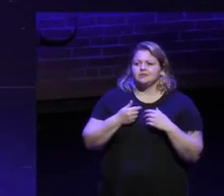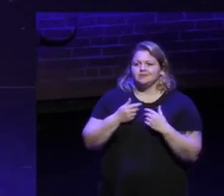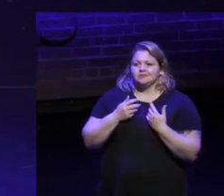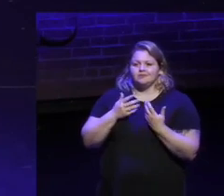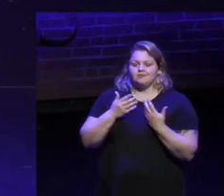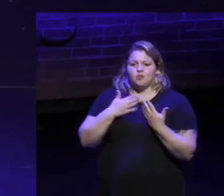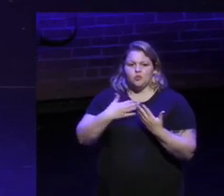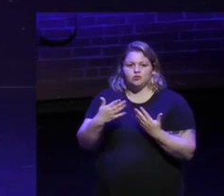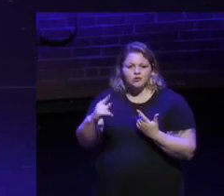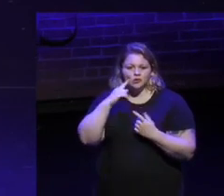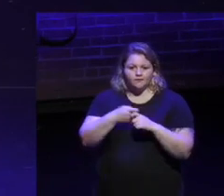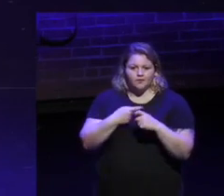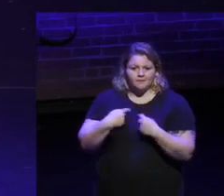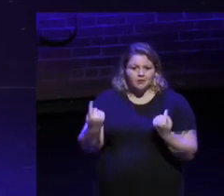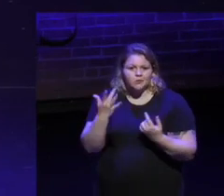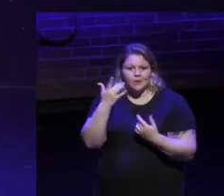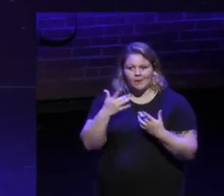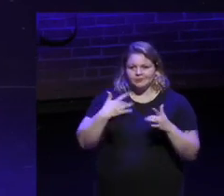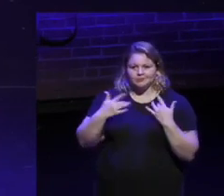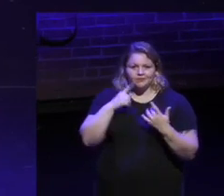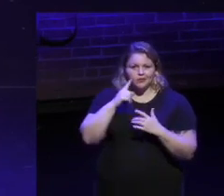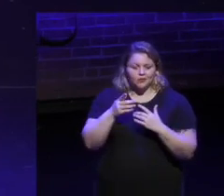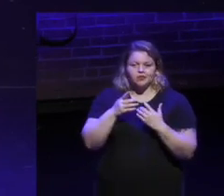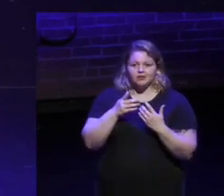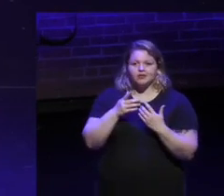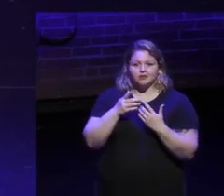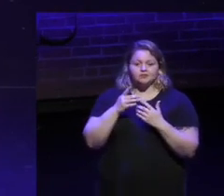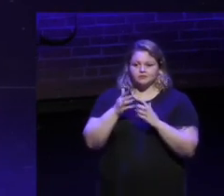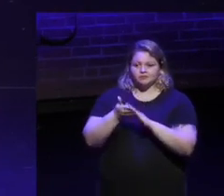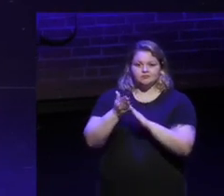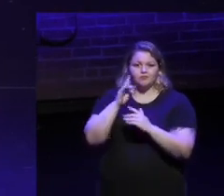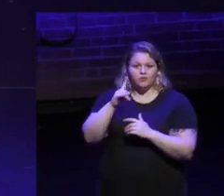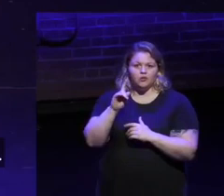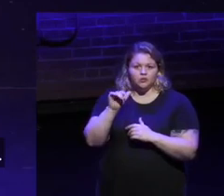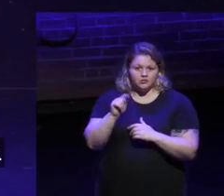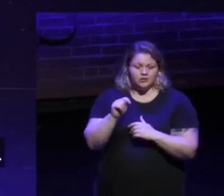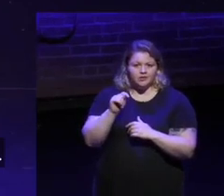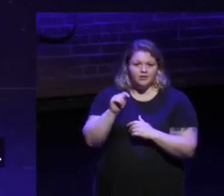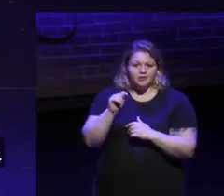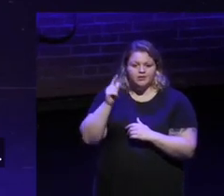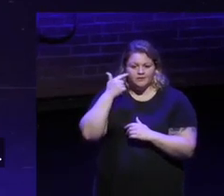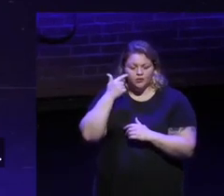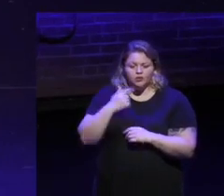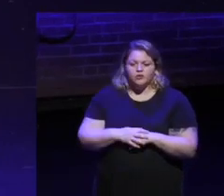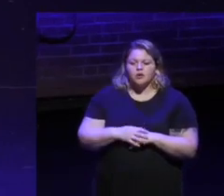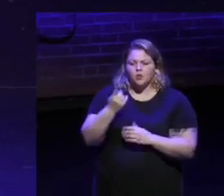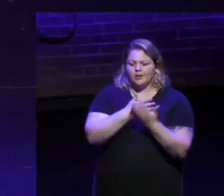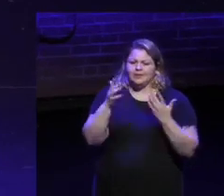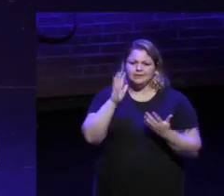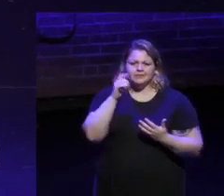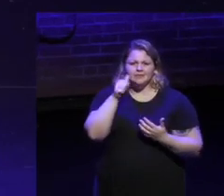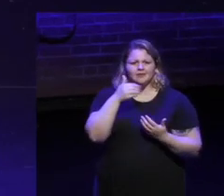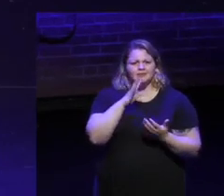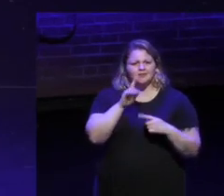bit more about why we're excited about this race, and in particular for carving out time to talk about a topic that I think doesn't get talked about enough as often. I'm really